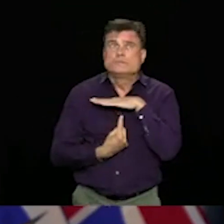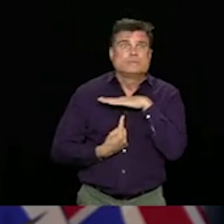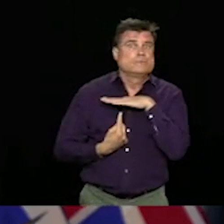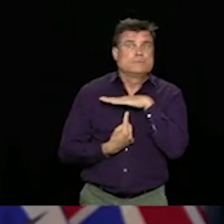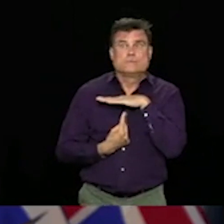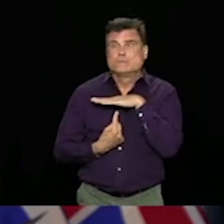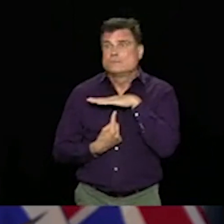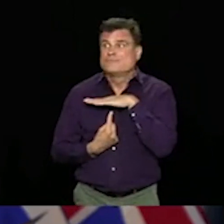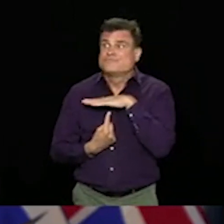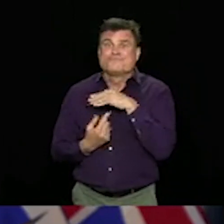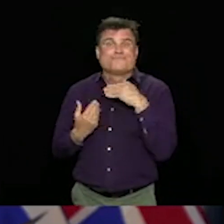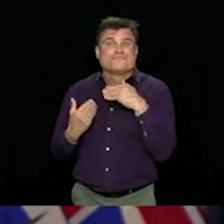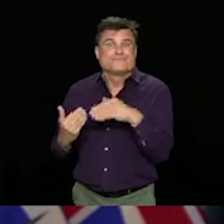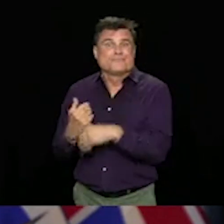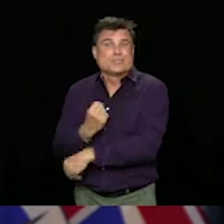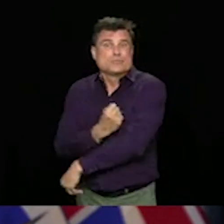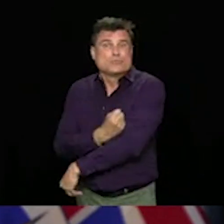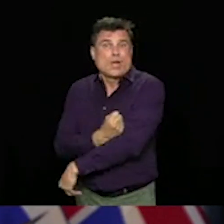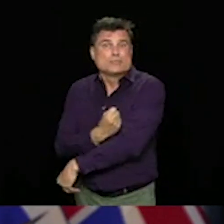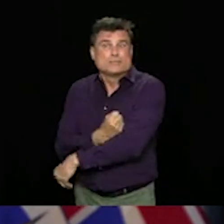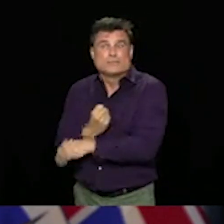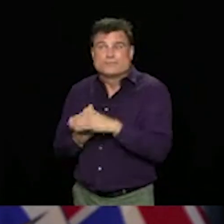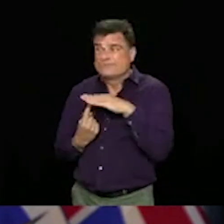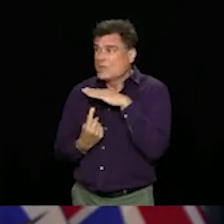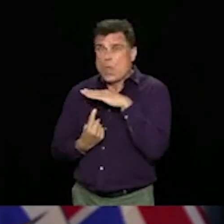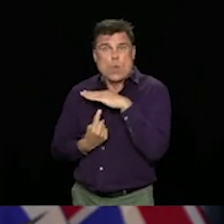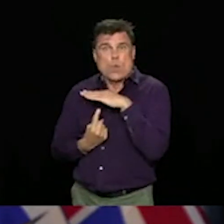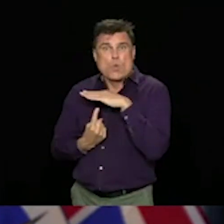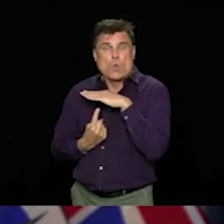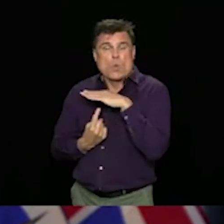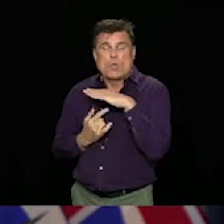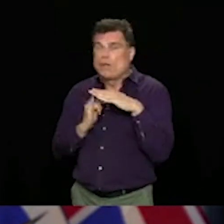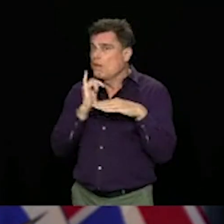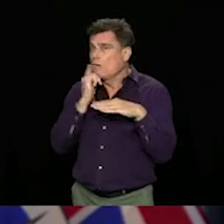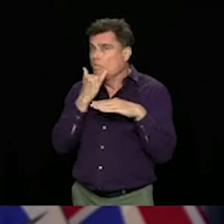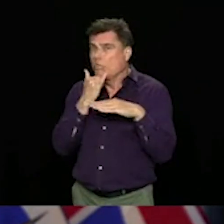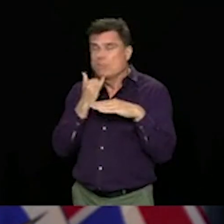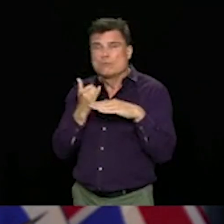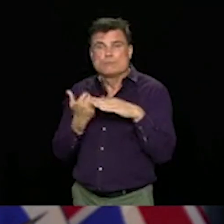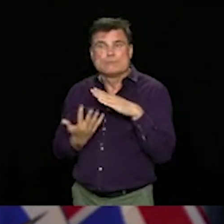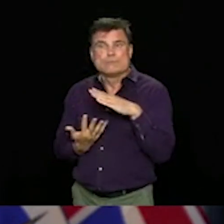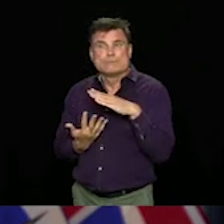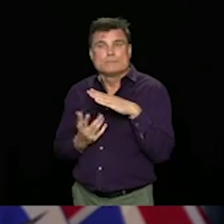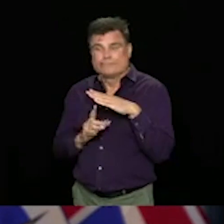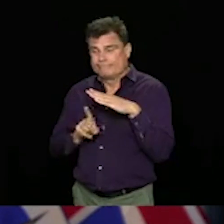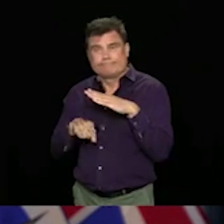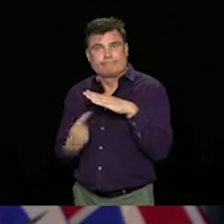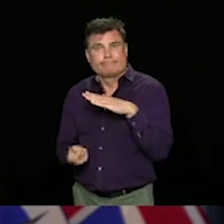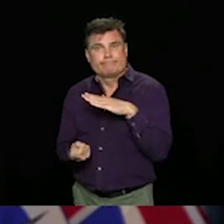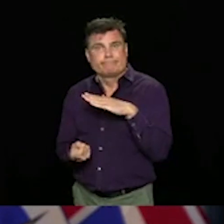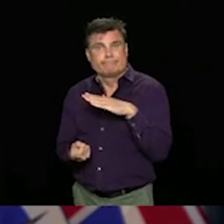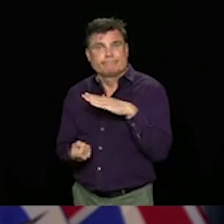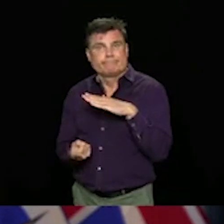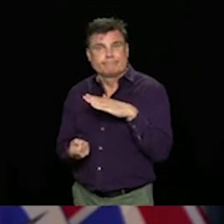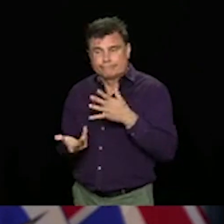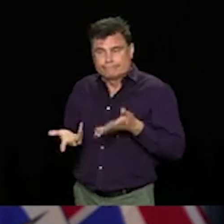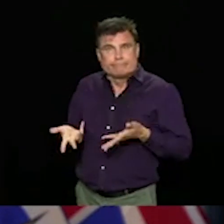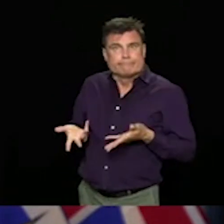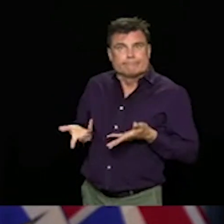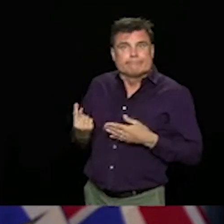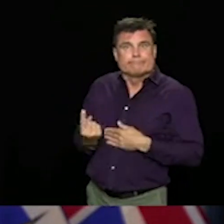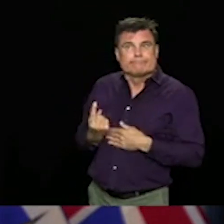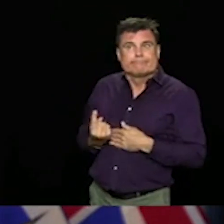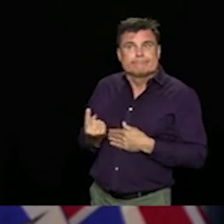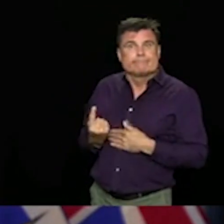their drug use from others, even if they might otherwise have reached out for help or been very careful about not